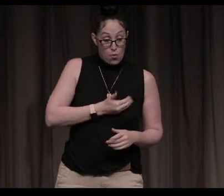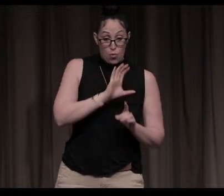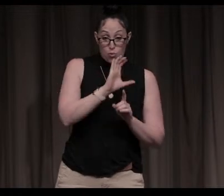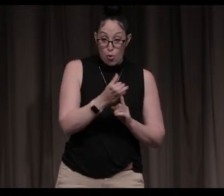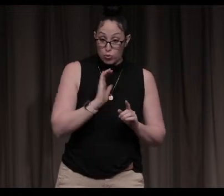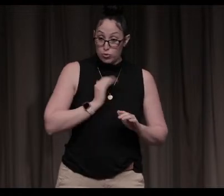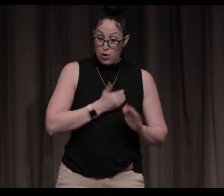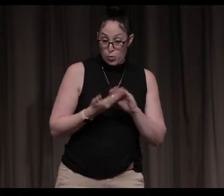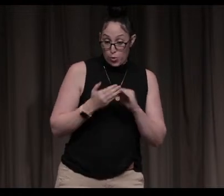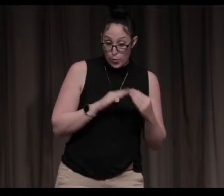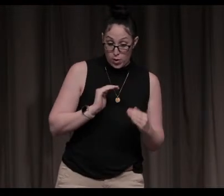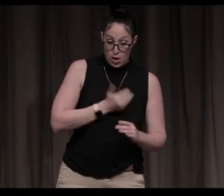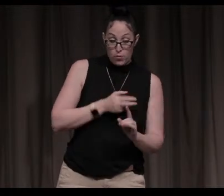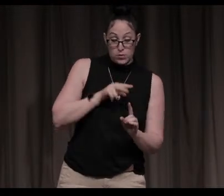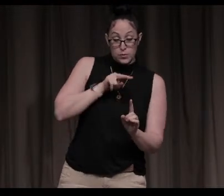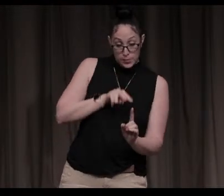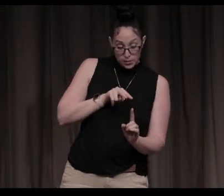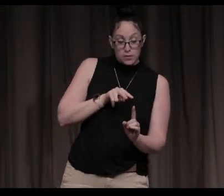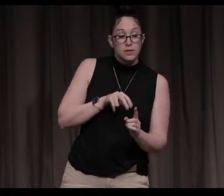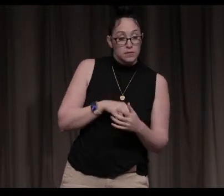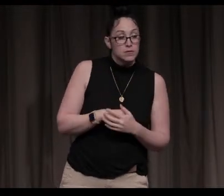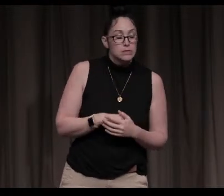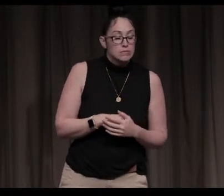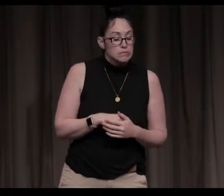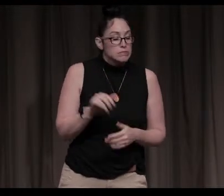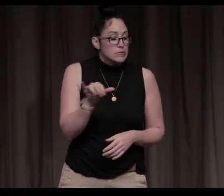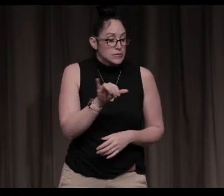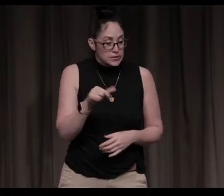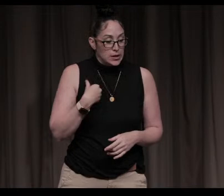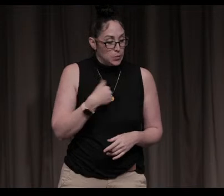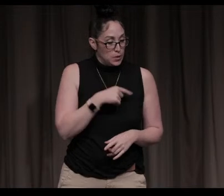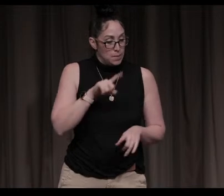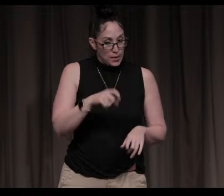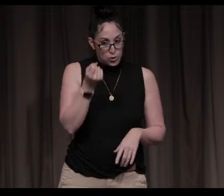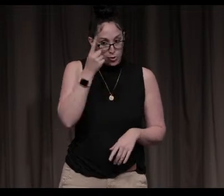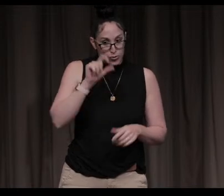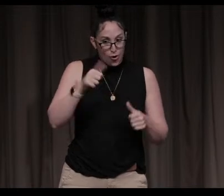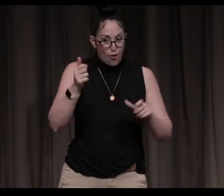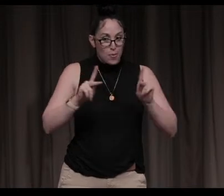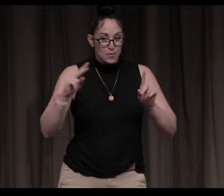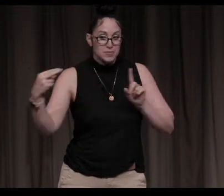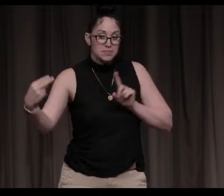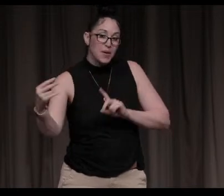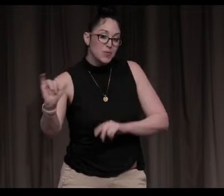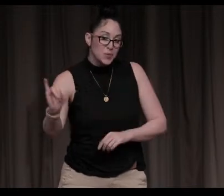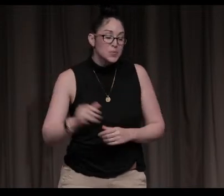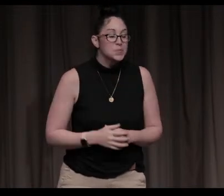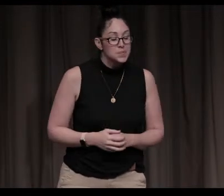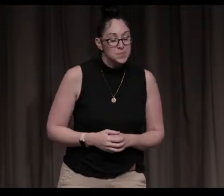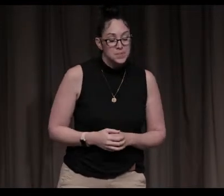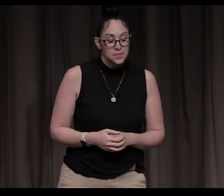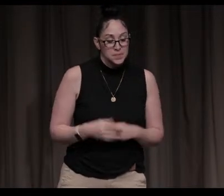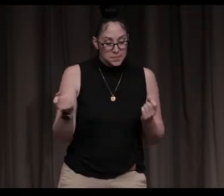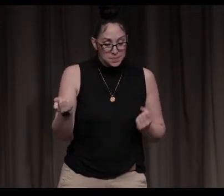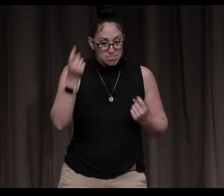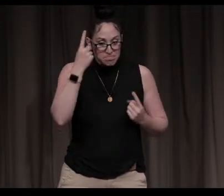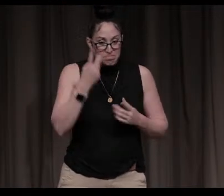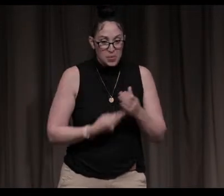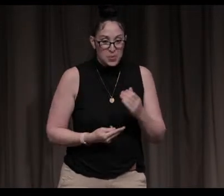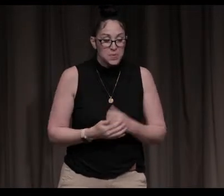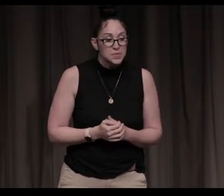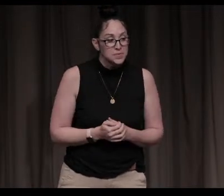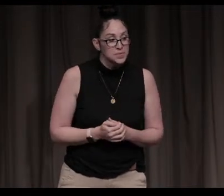a lot of experience learning and understanding where others are coming from as well. And I